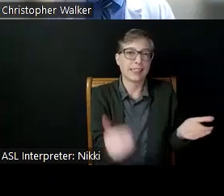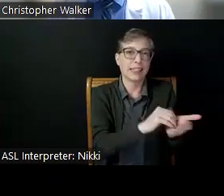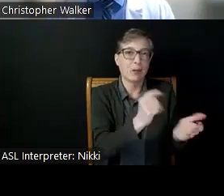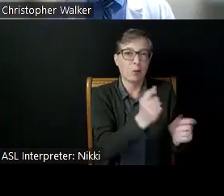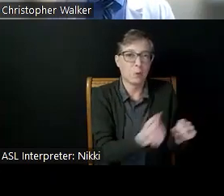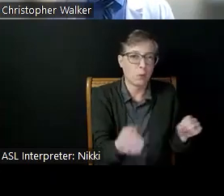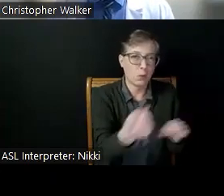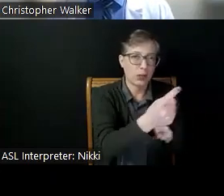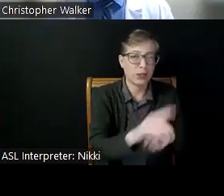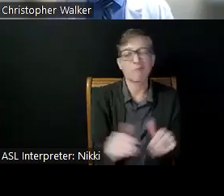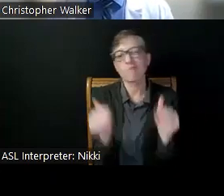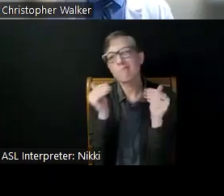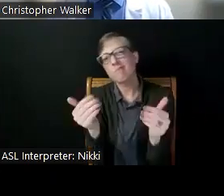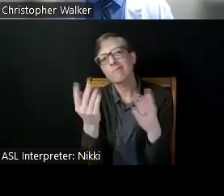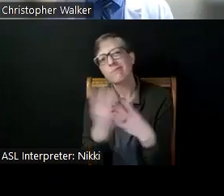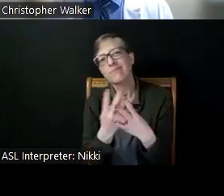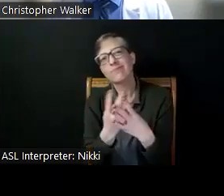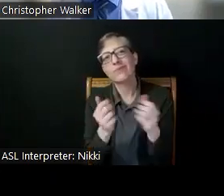today.